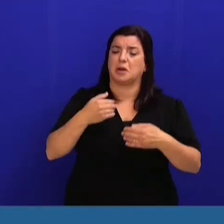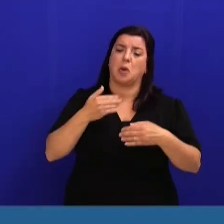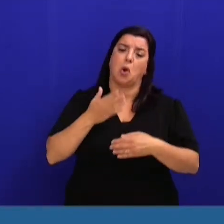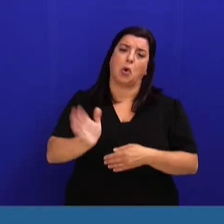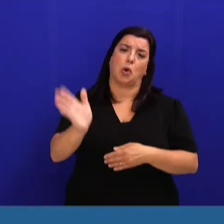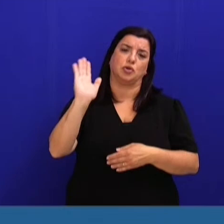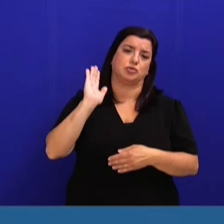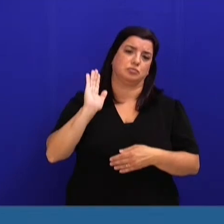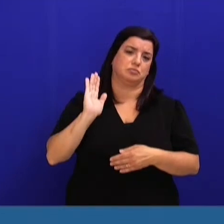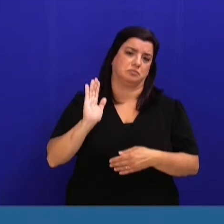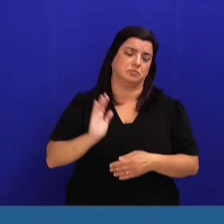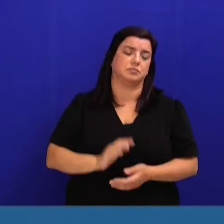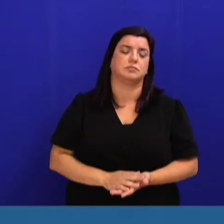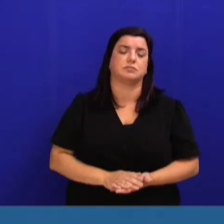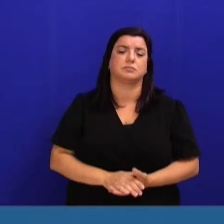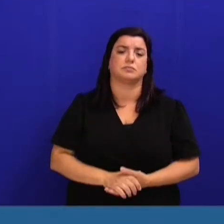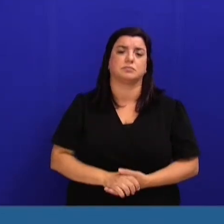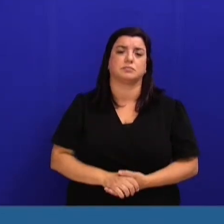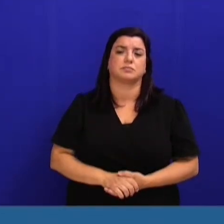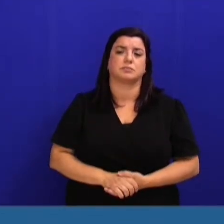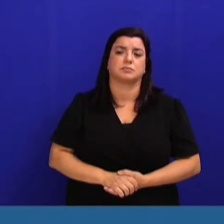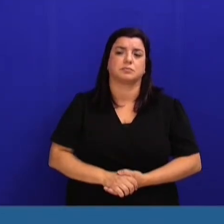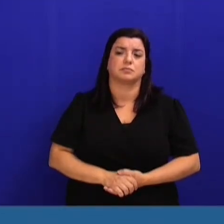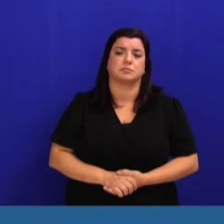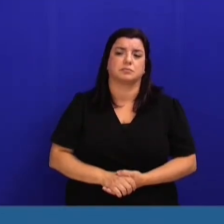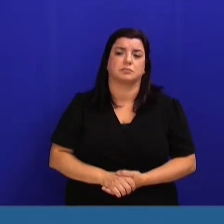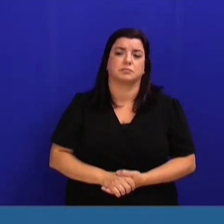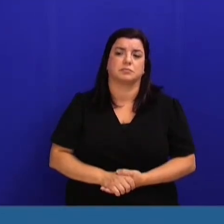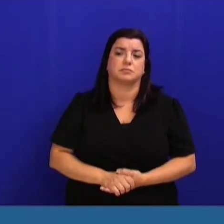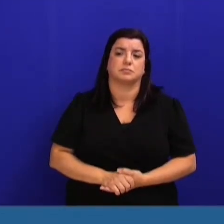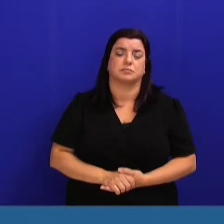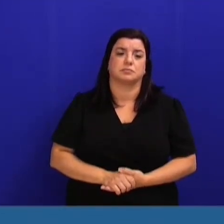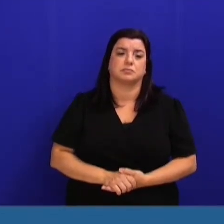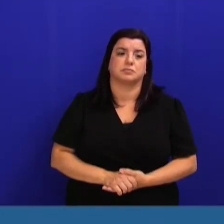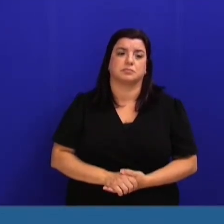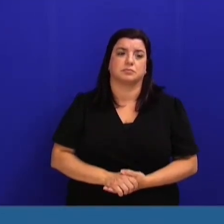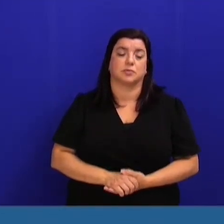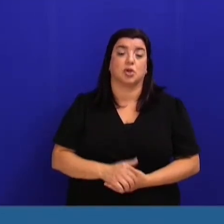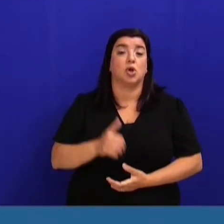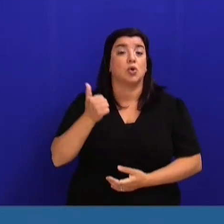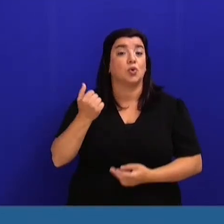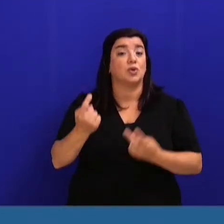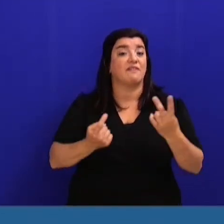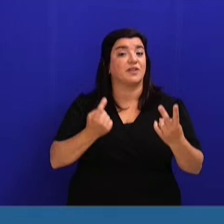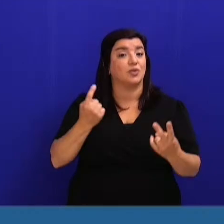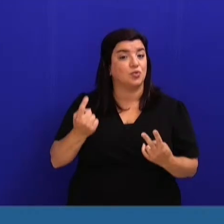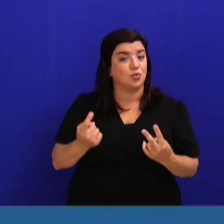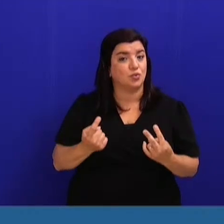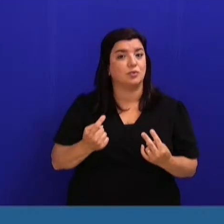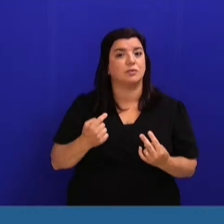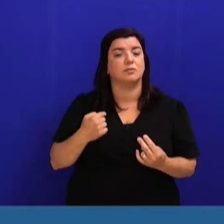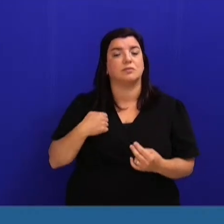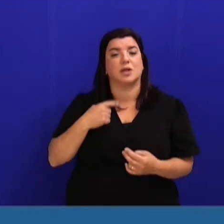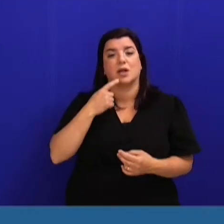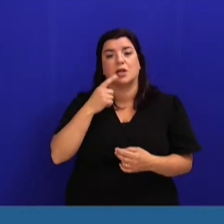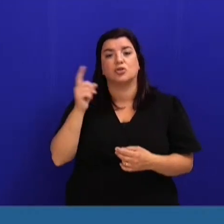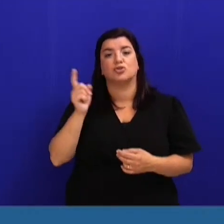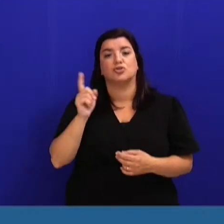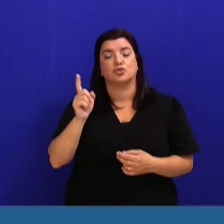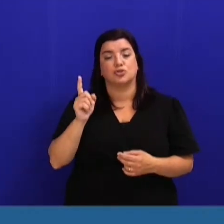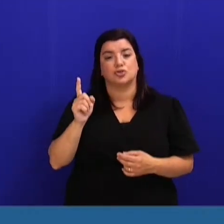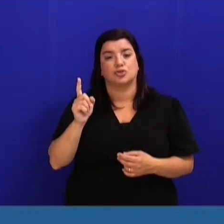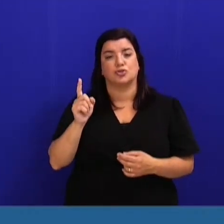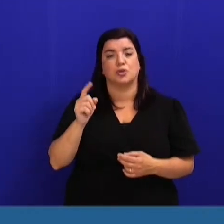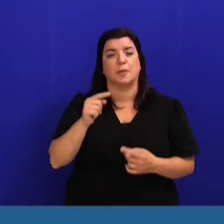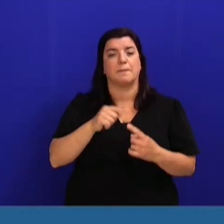mill-quarantine. Malta today? Good afternoon, Professor Gauci. Laura Calea from Malta today. We just